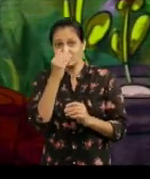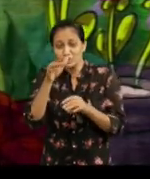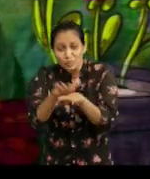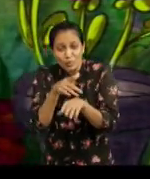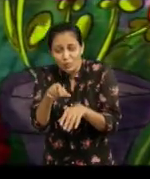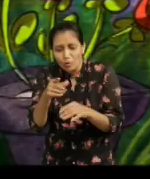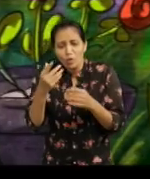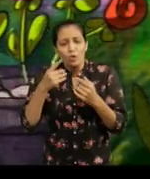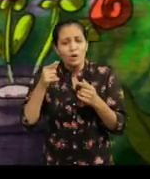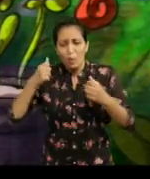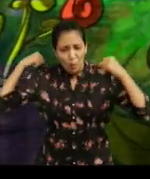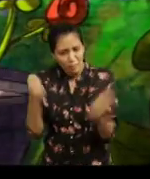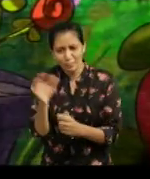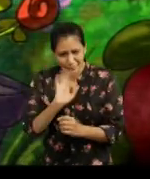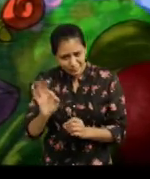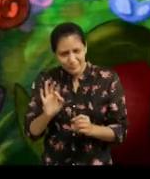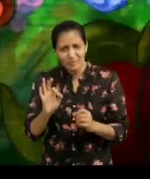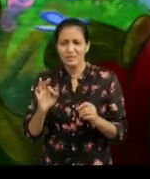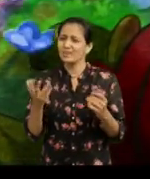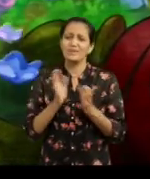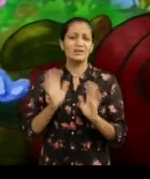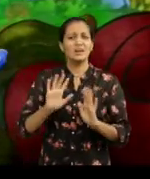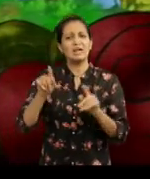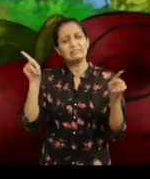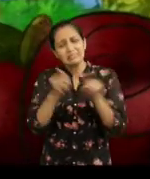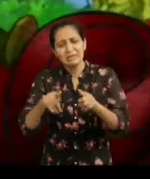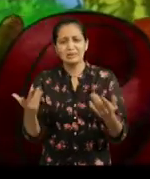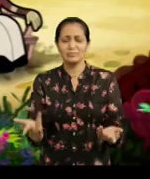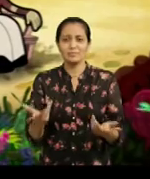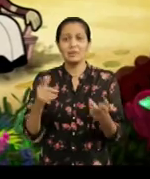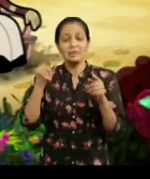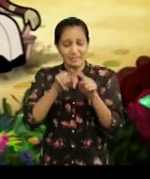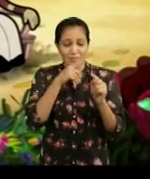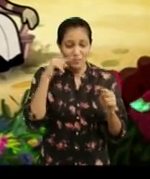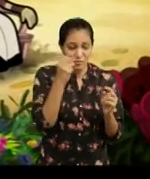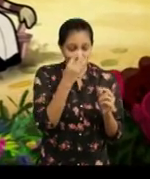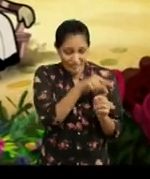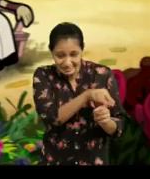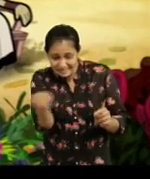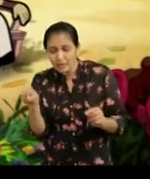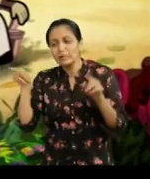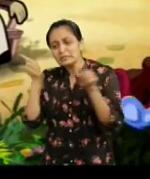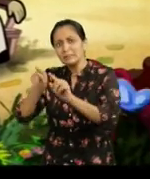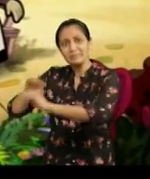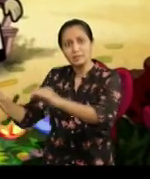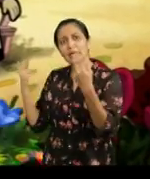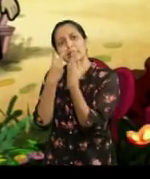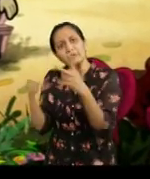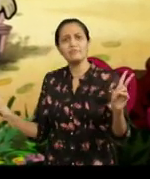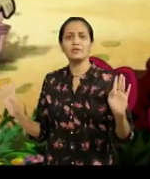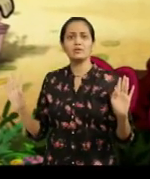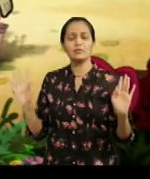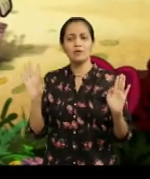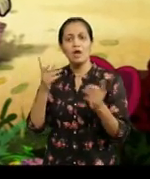that the slow ones are not putting their 100% effort. Like these roses, each child is